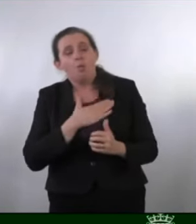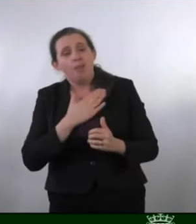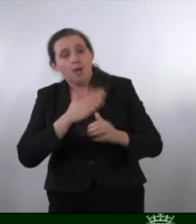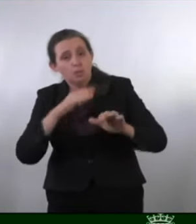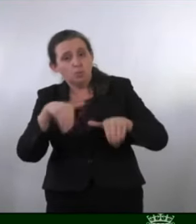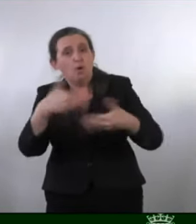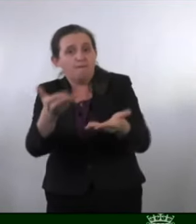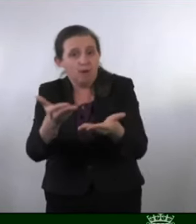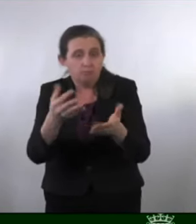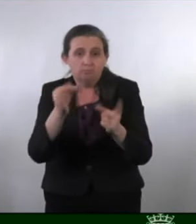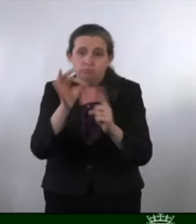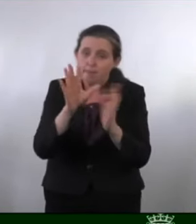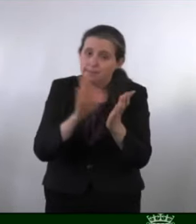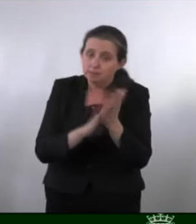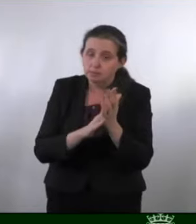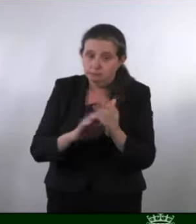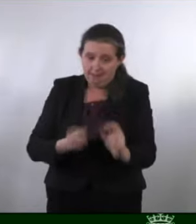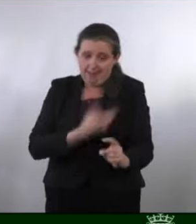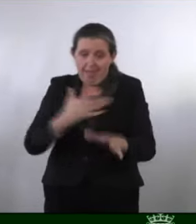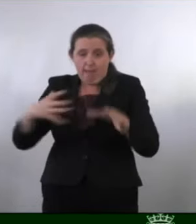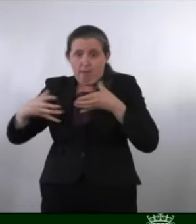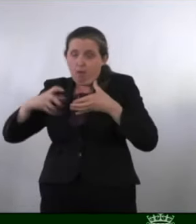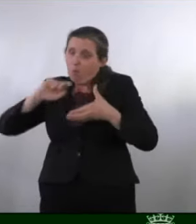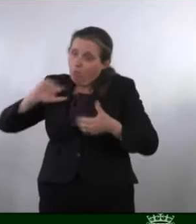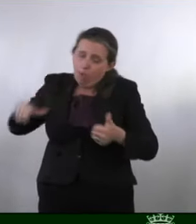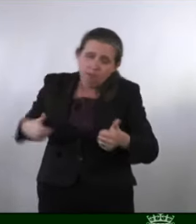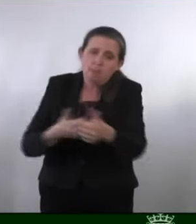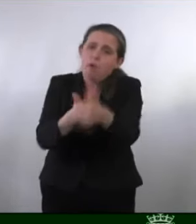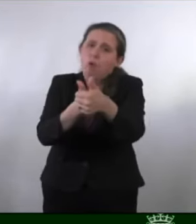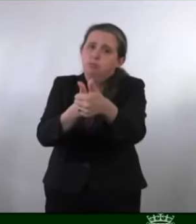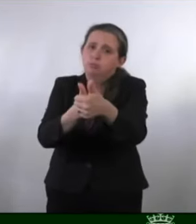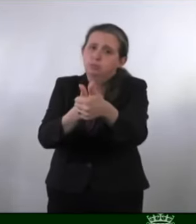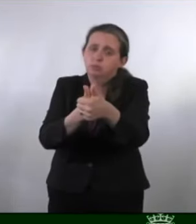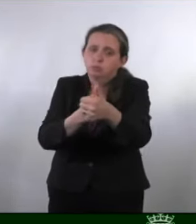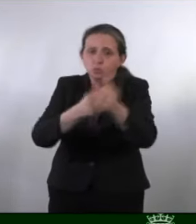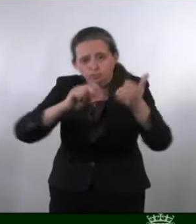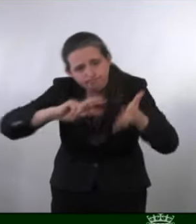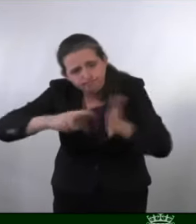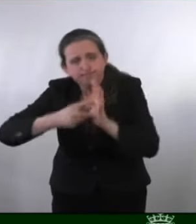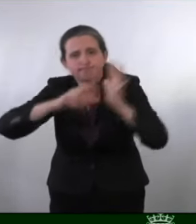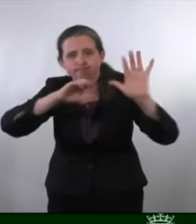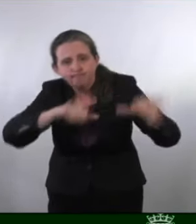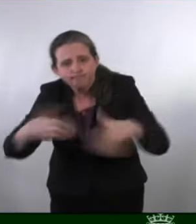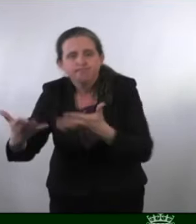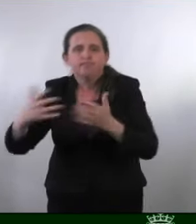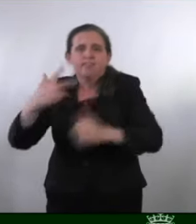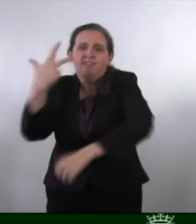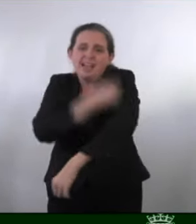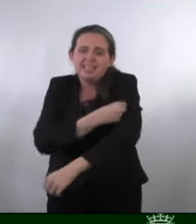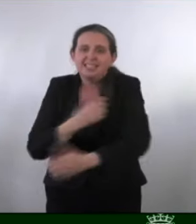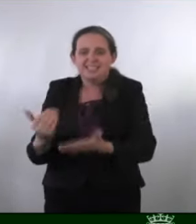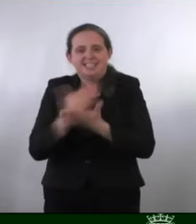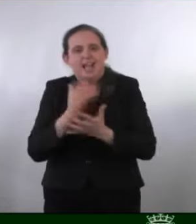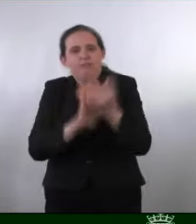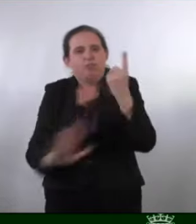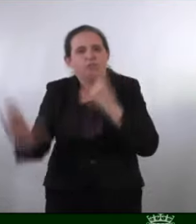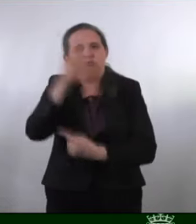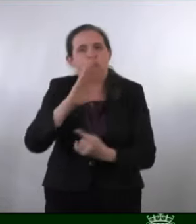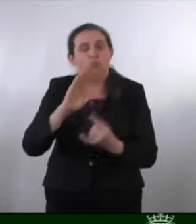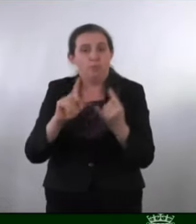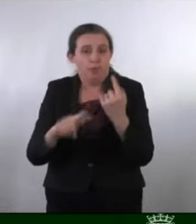will provide any support we can in the national effort to deliver the vaccine safely across the country. That's an open